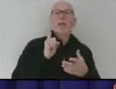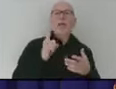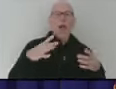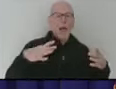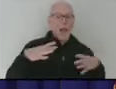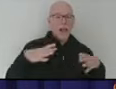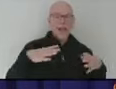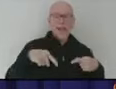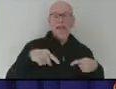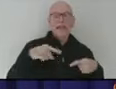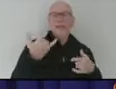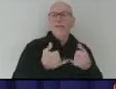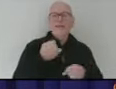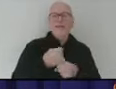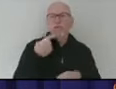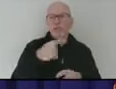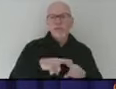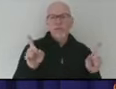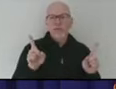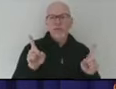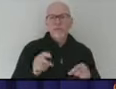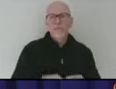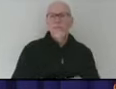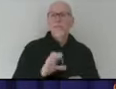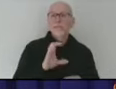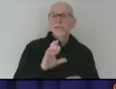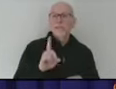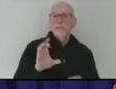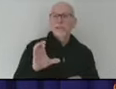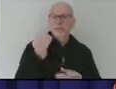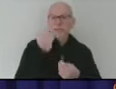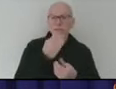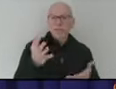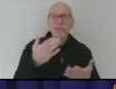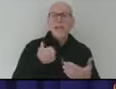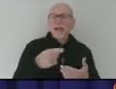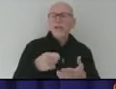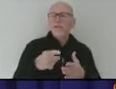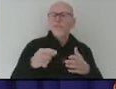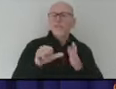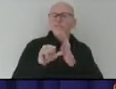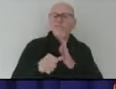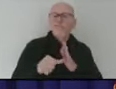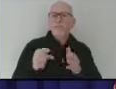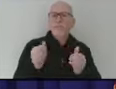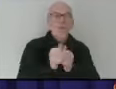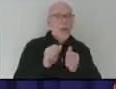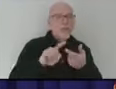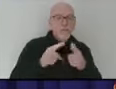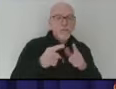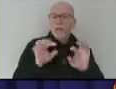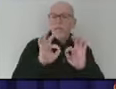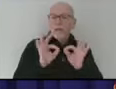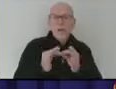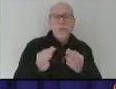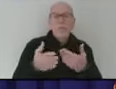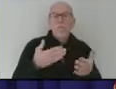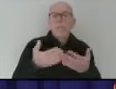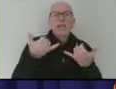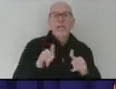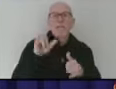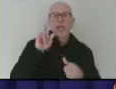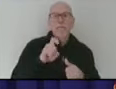to look different this year. The CDC has issued holiday guidance that stresses that even with friends and family, people need to be cautious